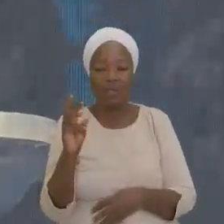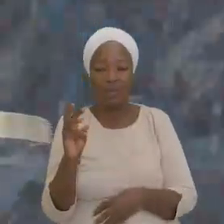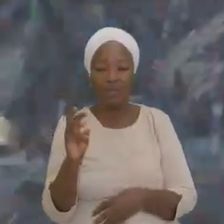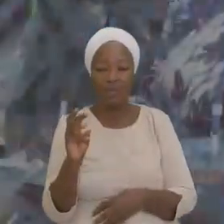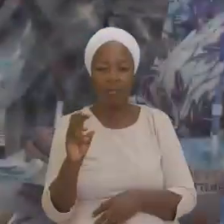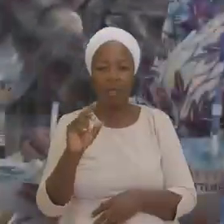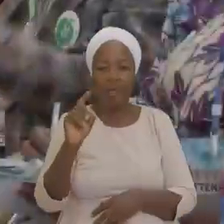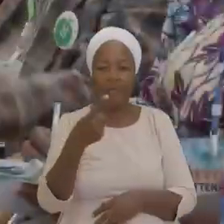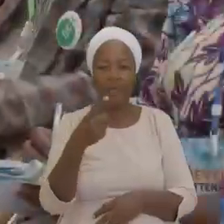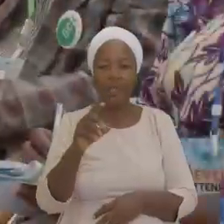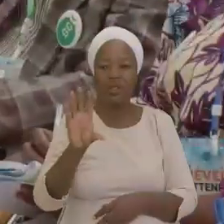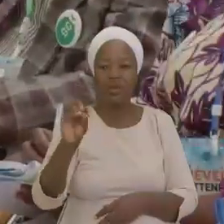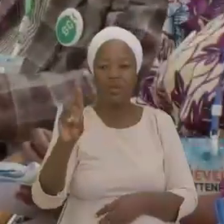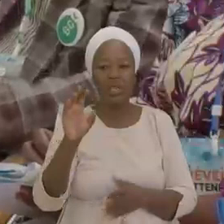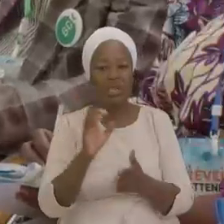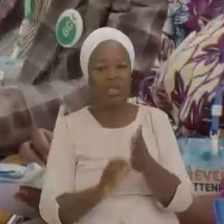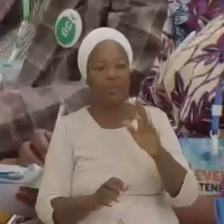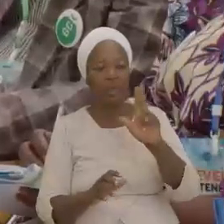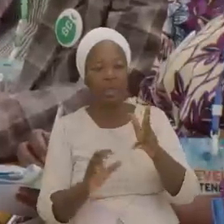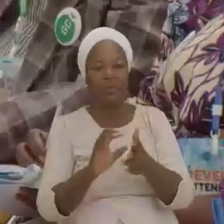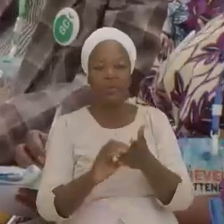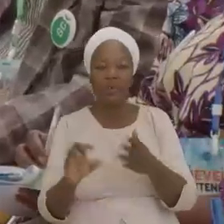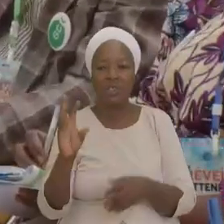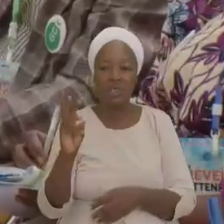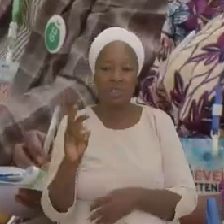In 1 Corinthians chapter 3 verse 16,